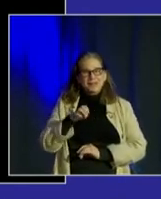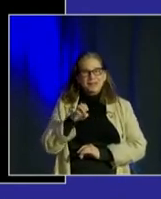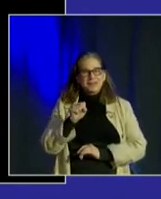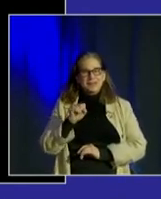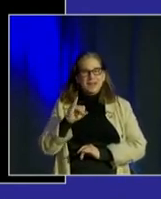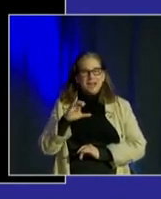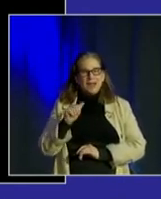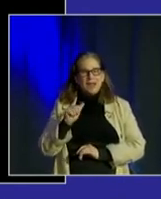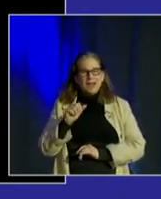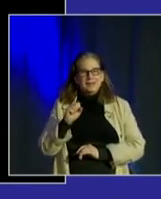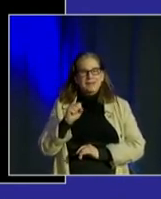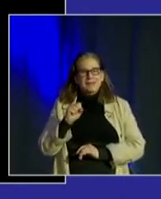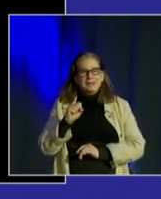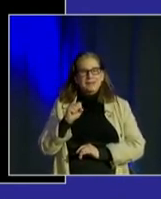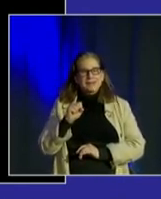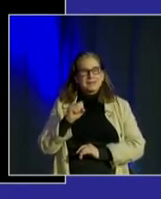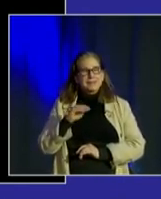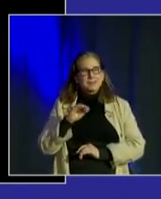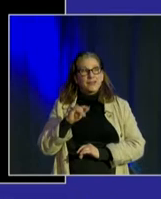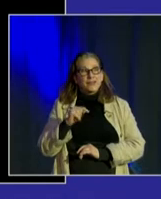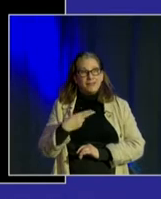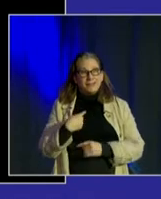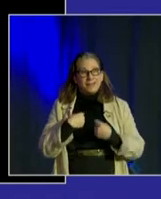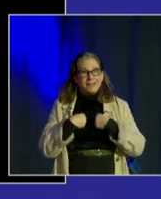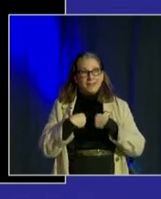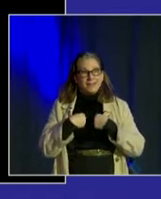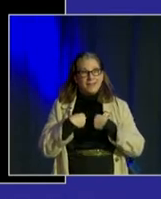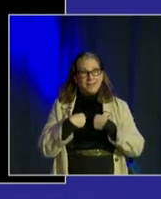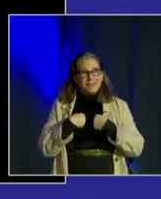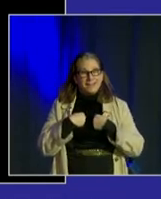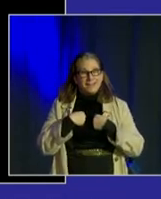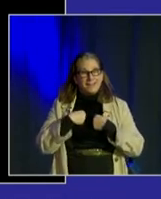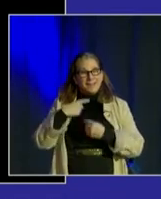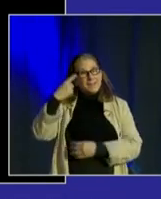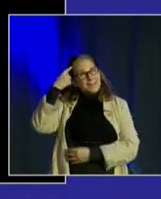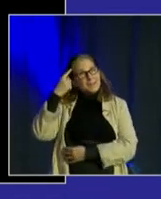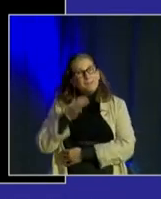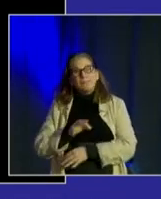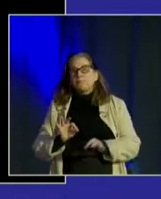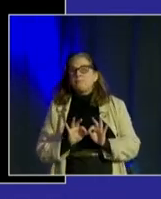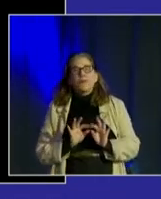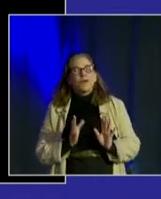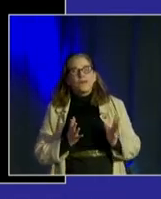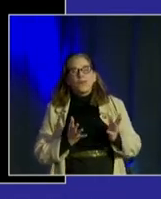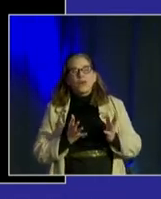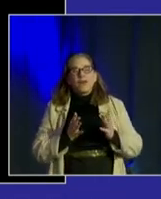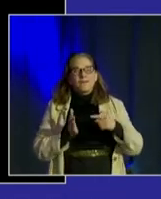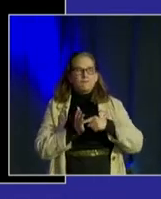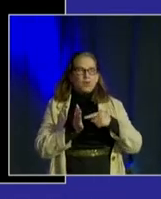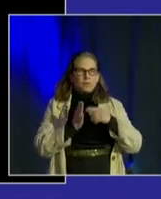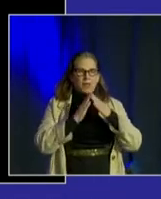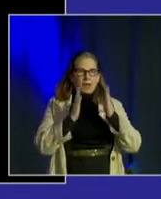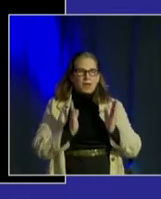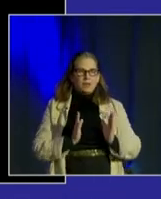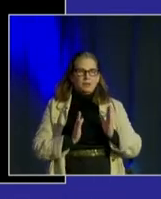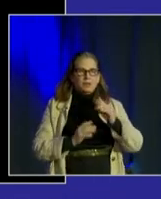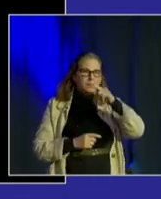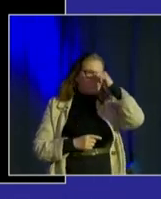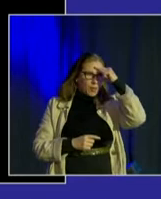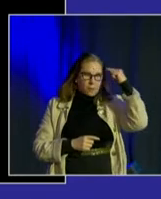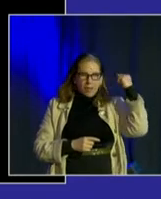I believe should be considered is having impeccably affordable housing for Black and brown people of Washington,